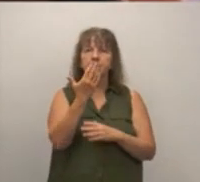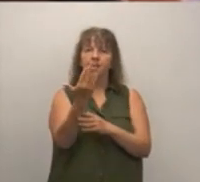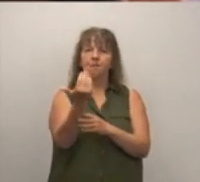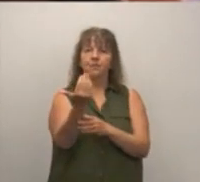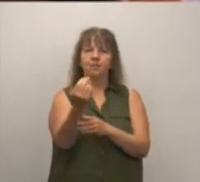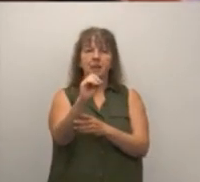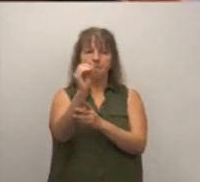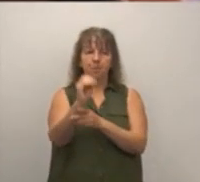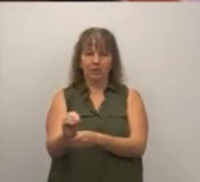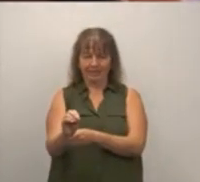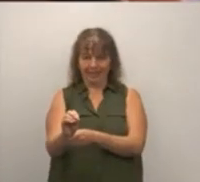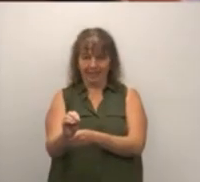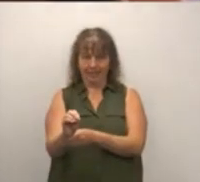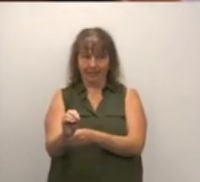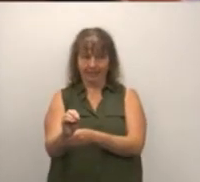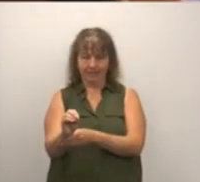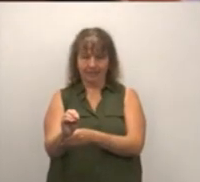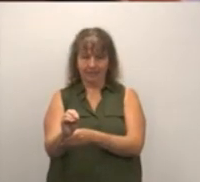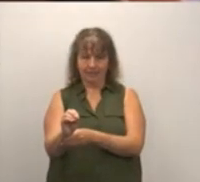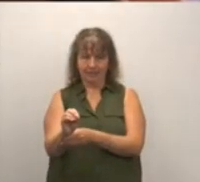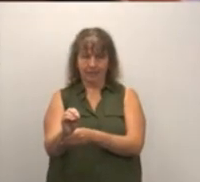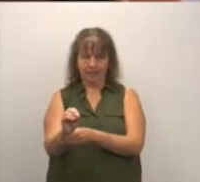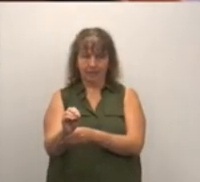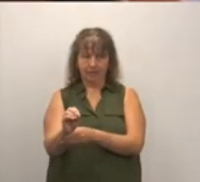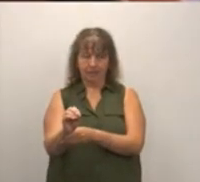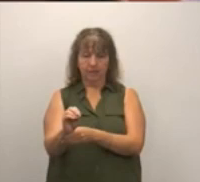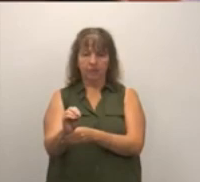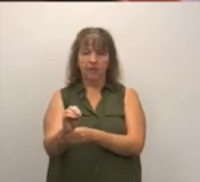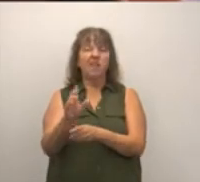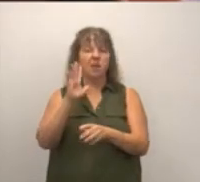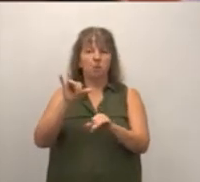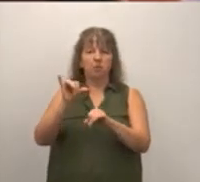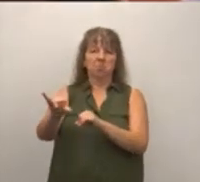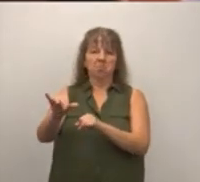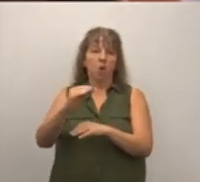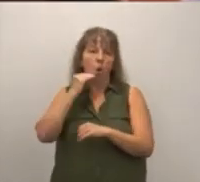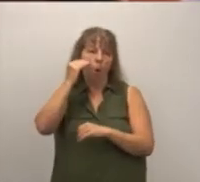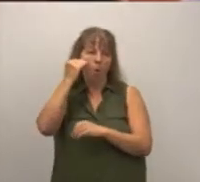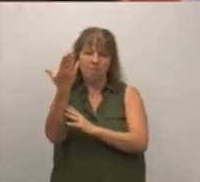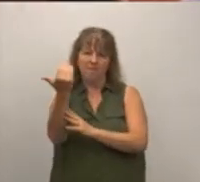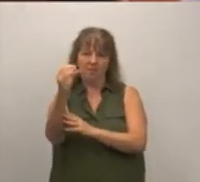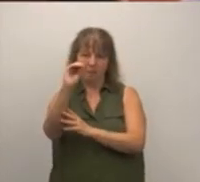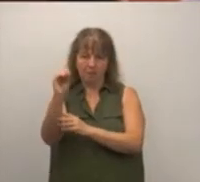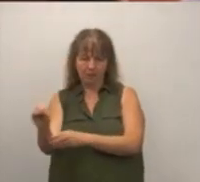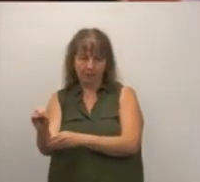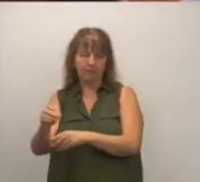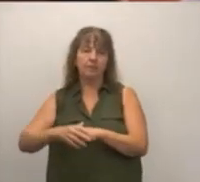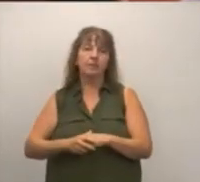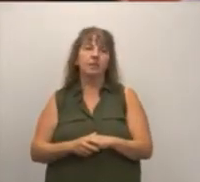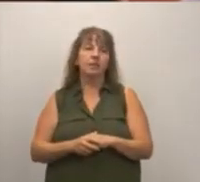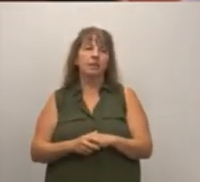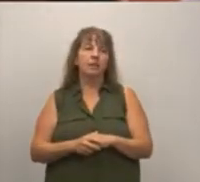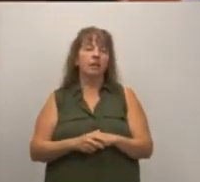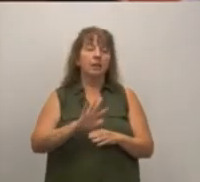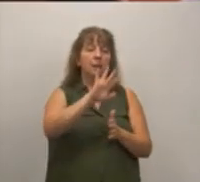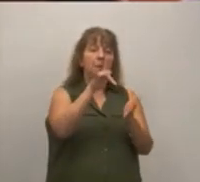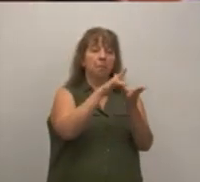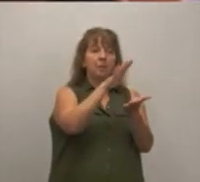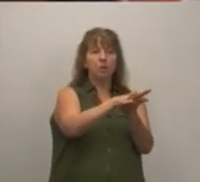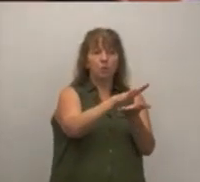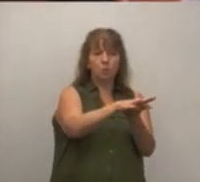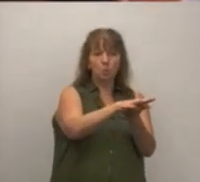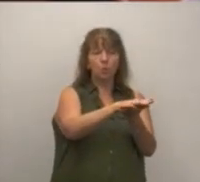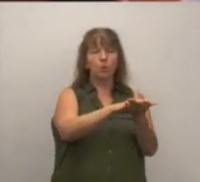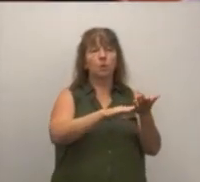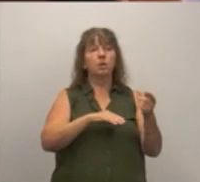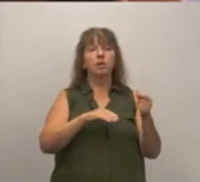15% of elementary students that have selected remote. And at the secondary level, it seems to be